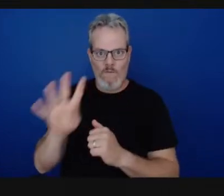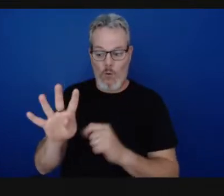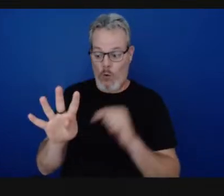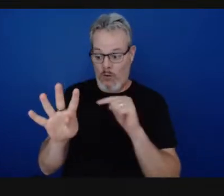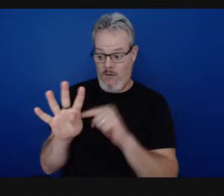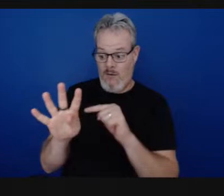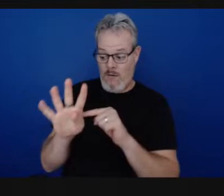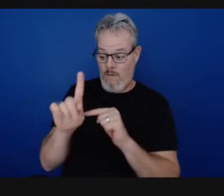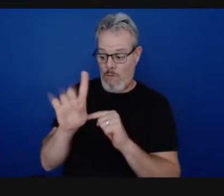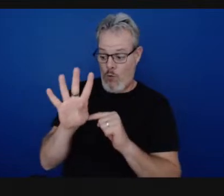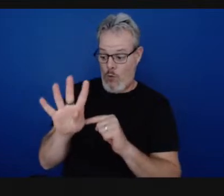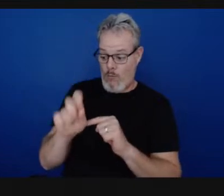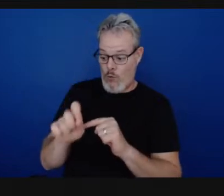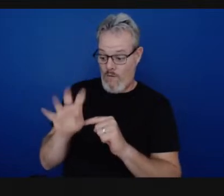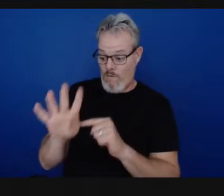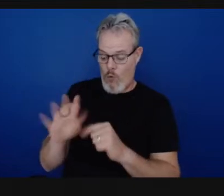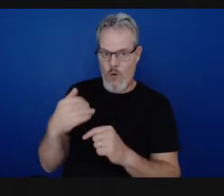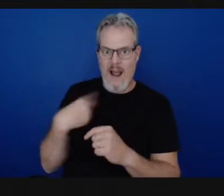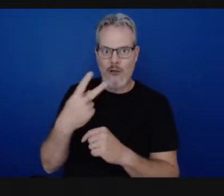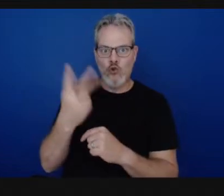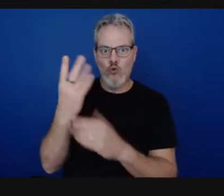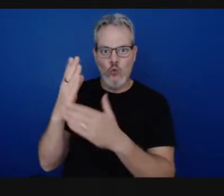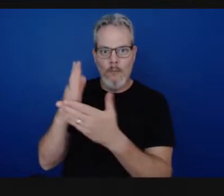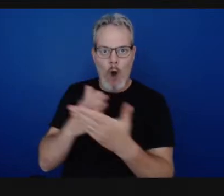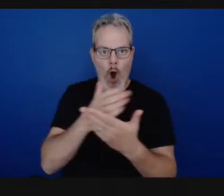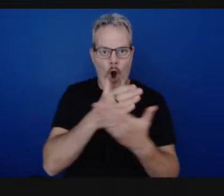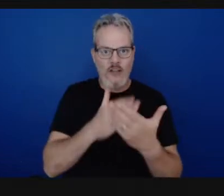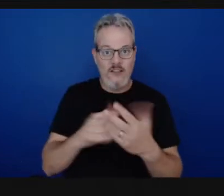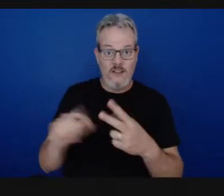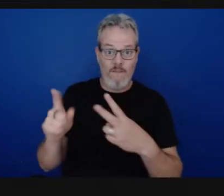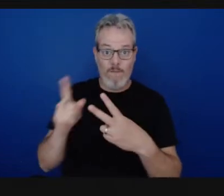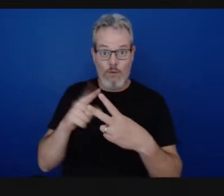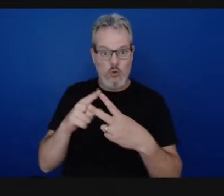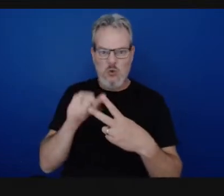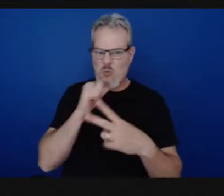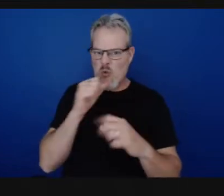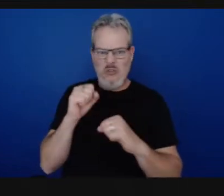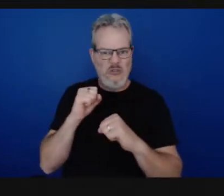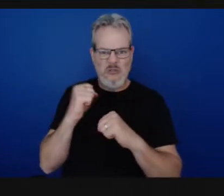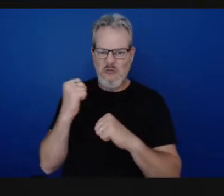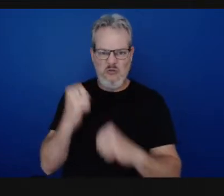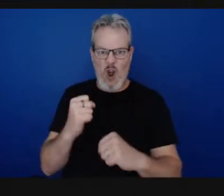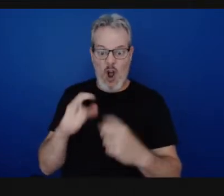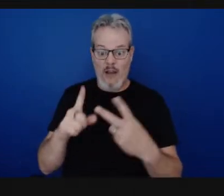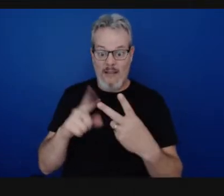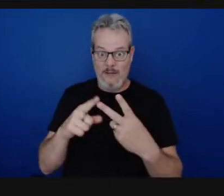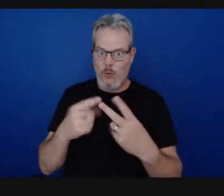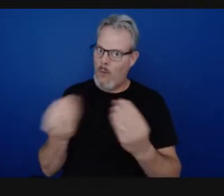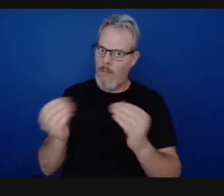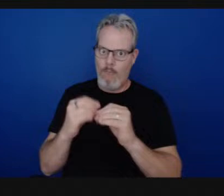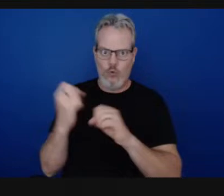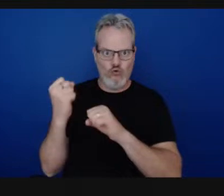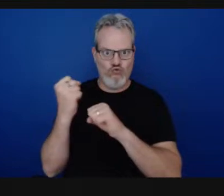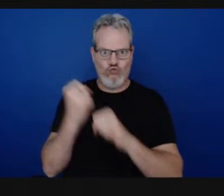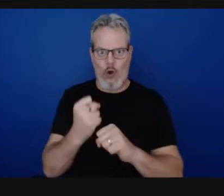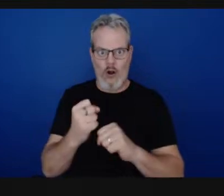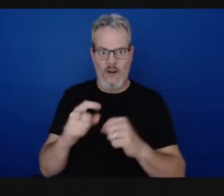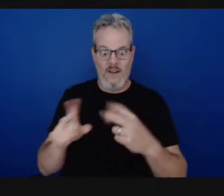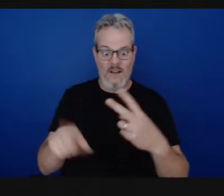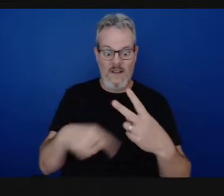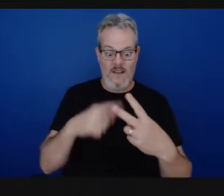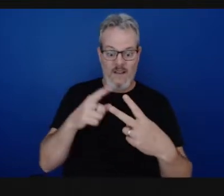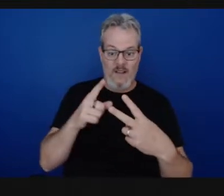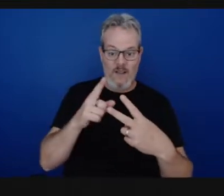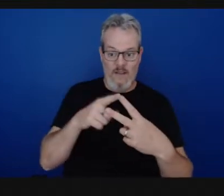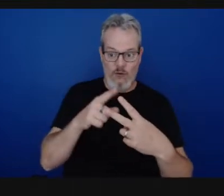4.4, it came in 2 parts. The first part was not that strong. The second part was much stronger. The first part I blame the dog for. Hey,